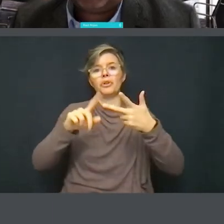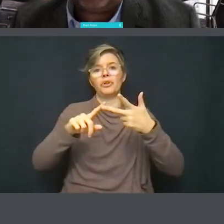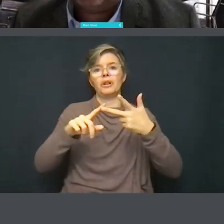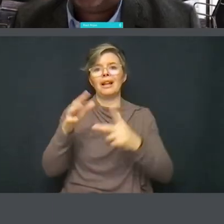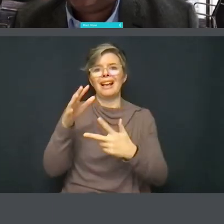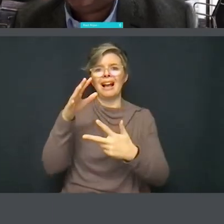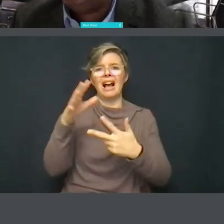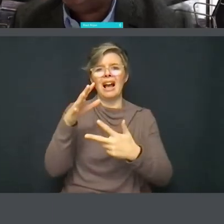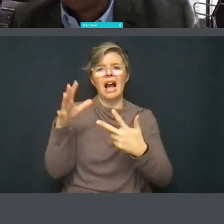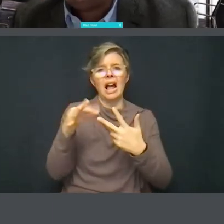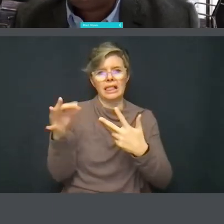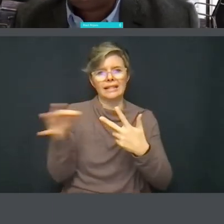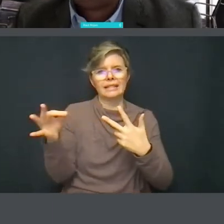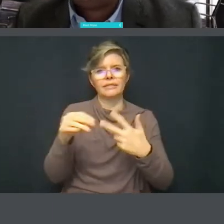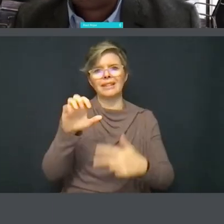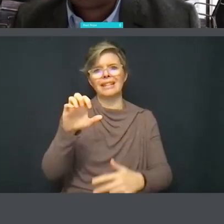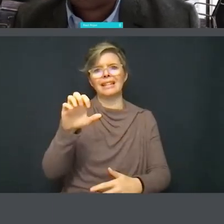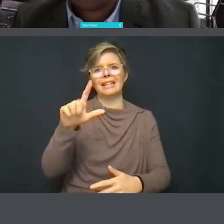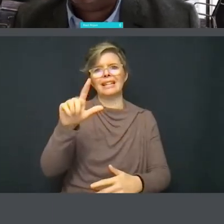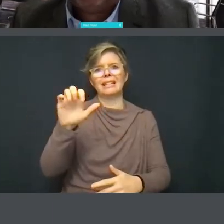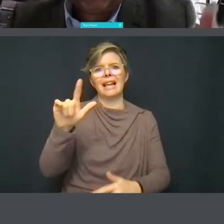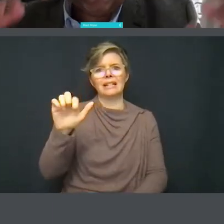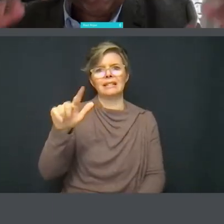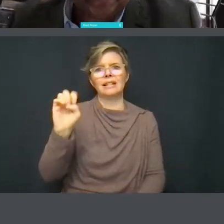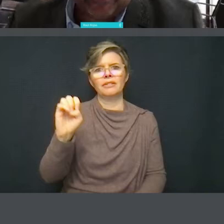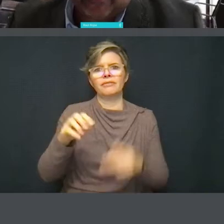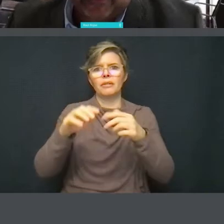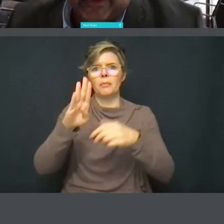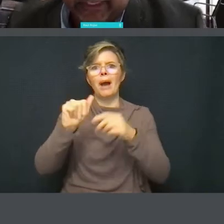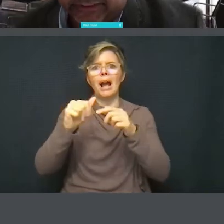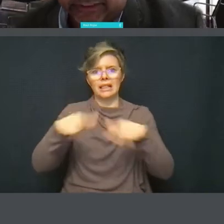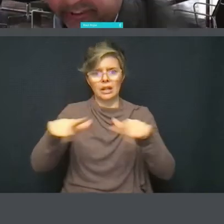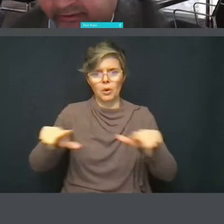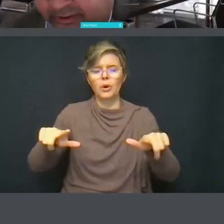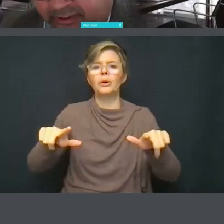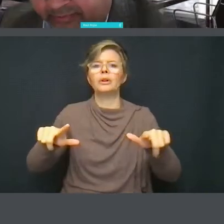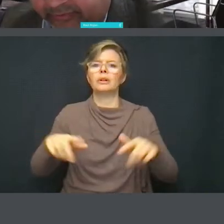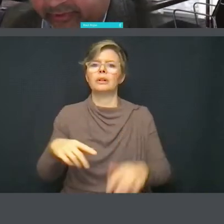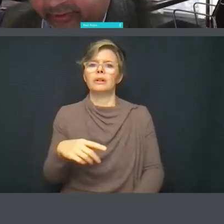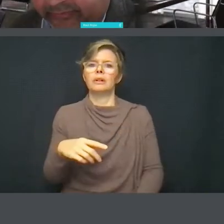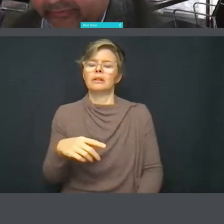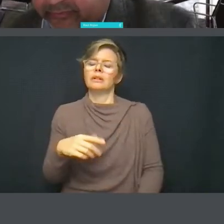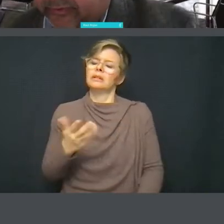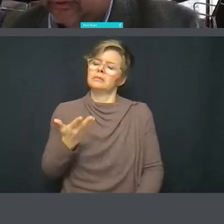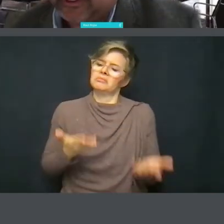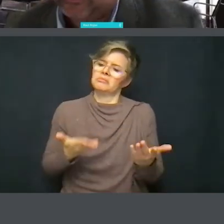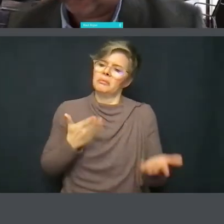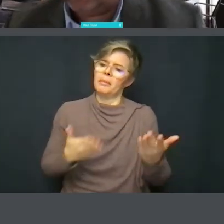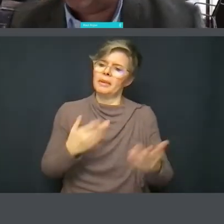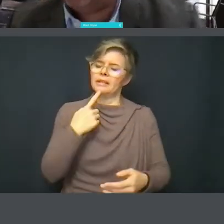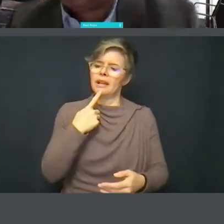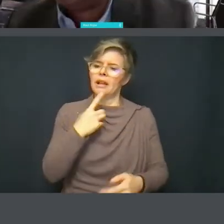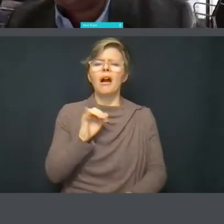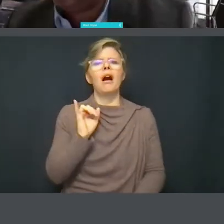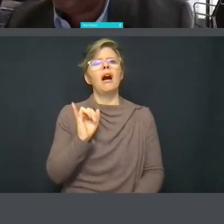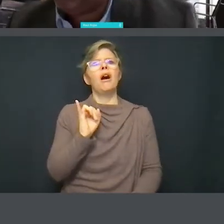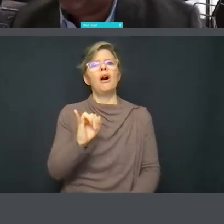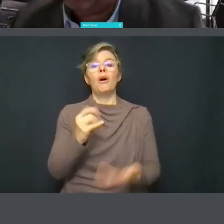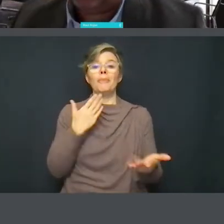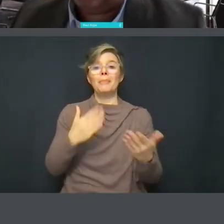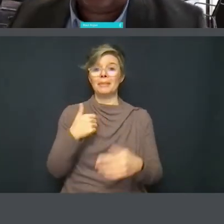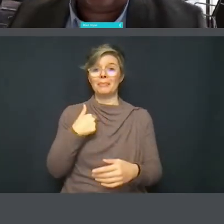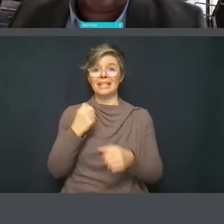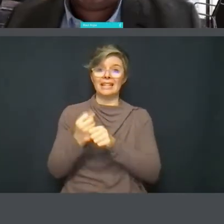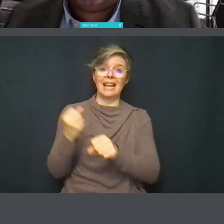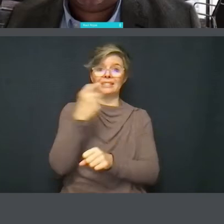particular reason, right? Maybe I'm going to tell myself, hey, maybe next year I'll be really comfortable and travel internationally